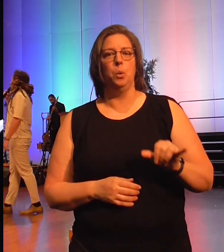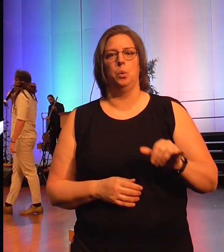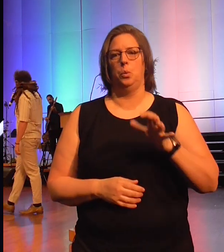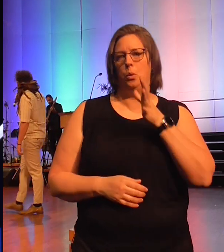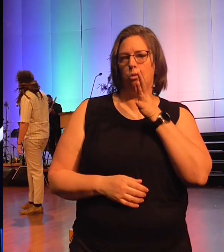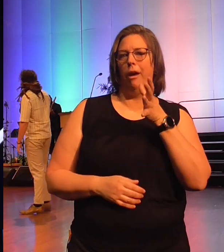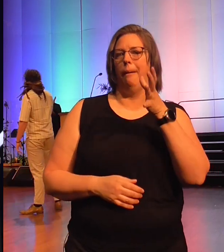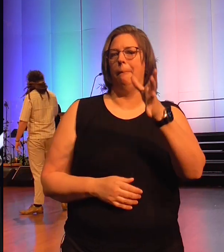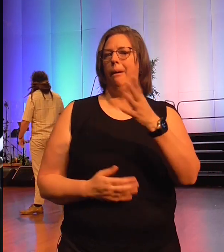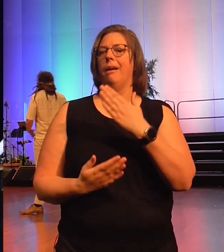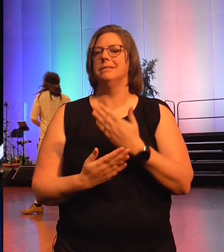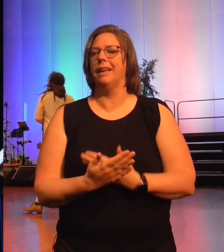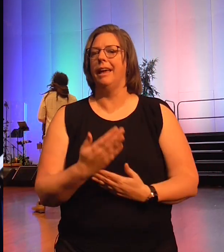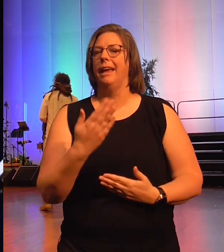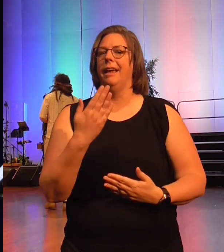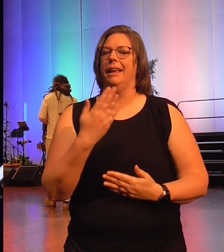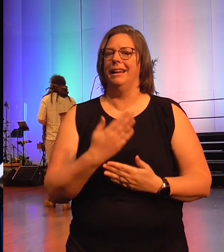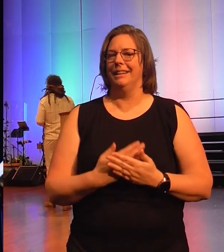Grandma's hands.